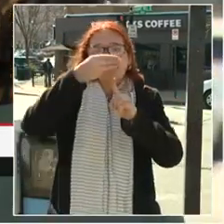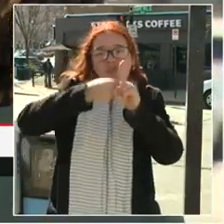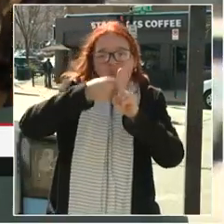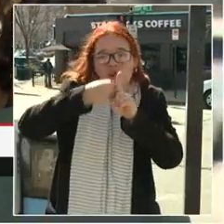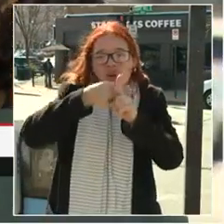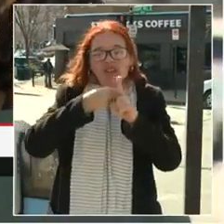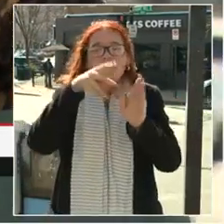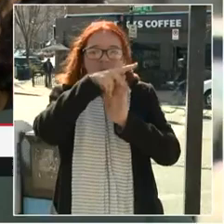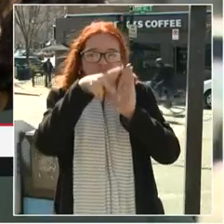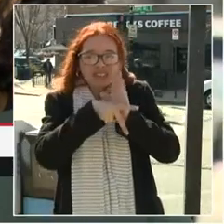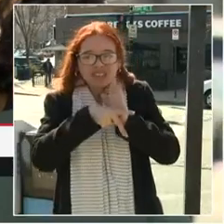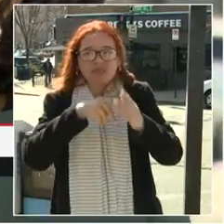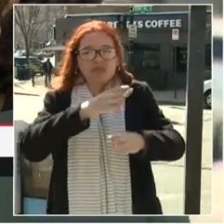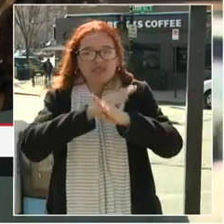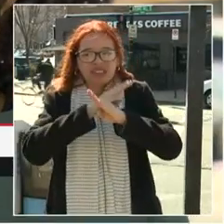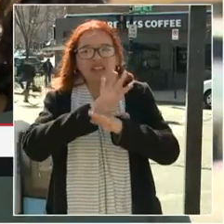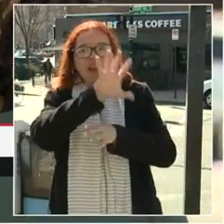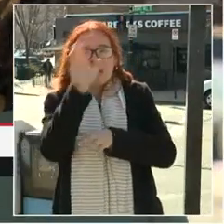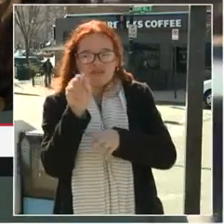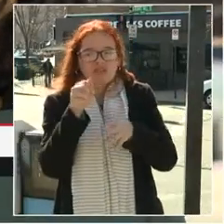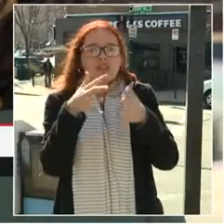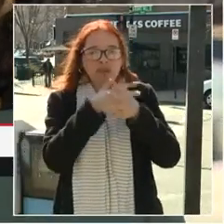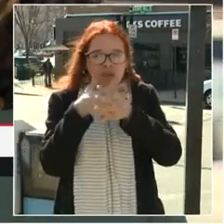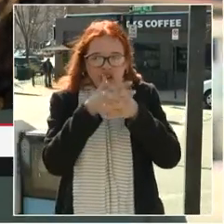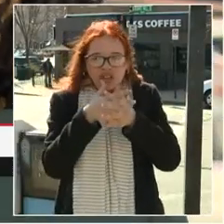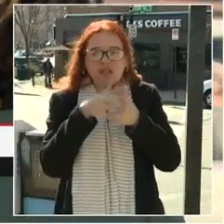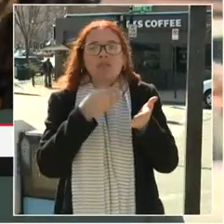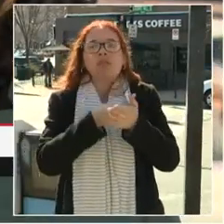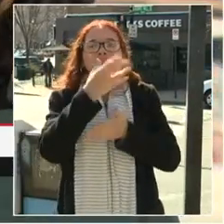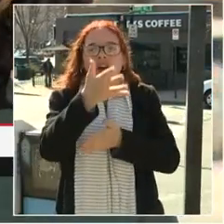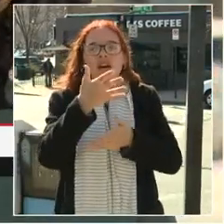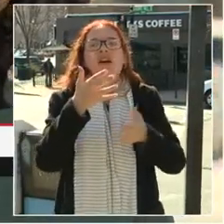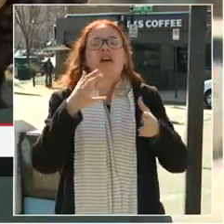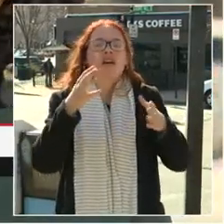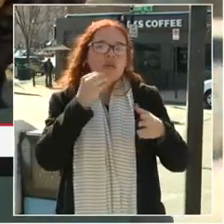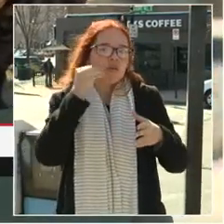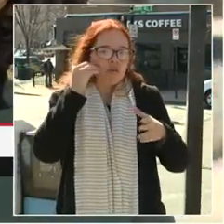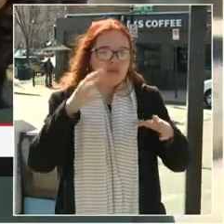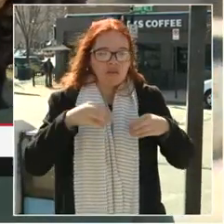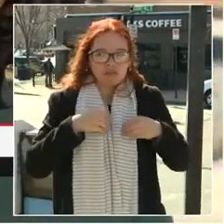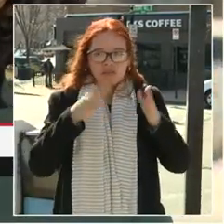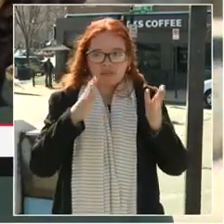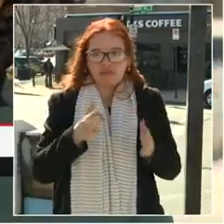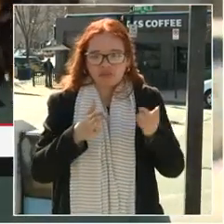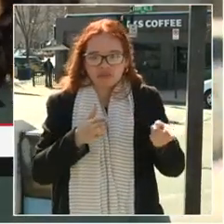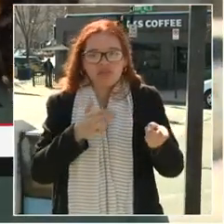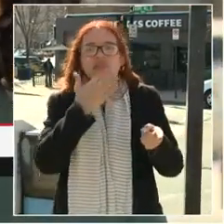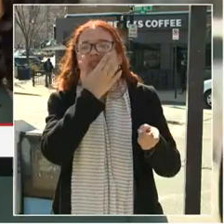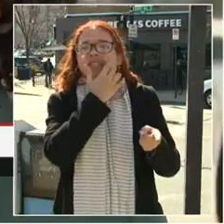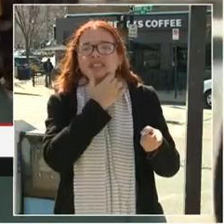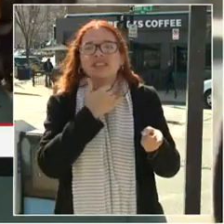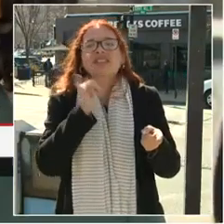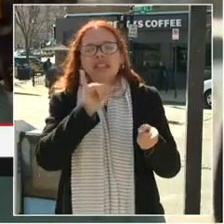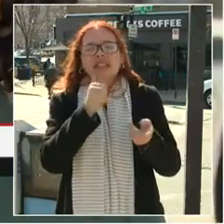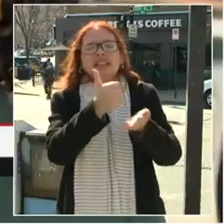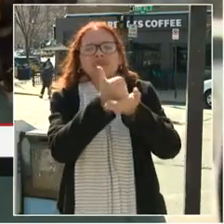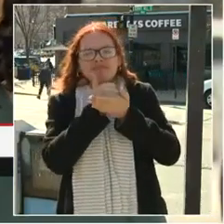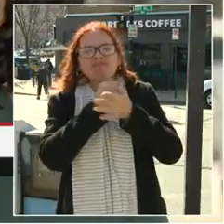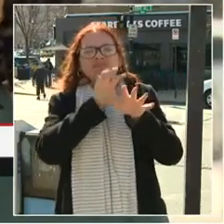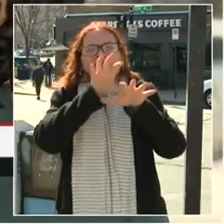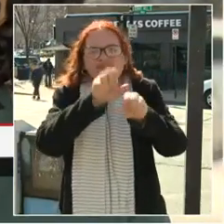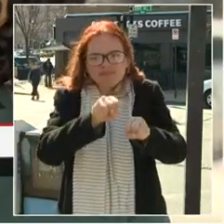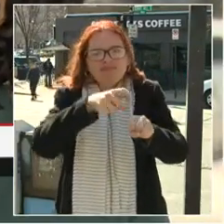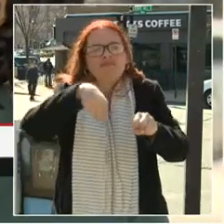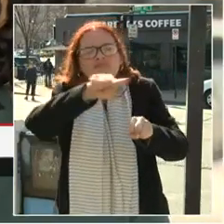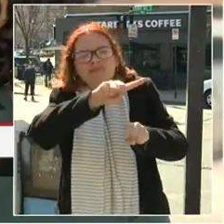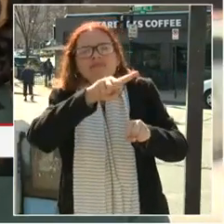African Americans from being able to buy homes. And that is helping us attack the black wealth gap. Part of our comeback plan is